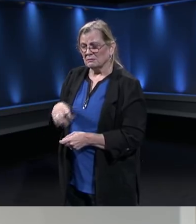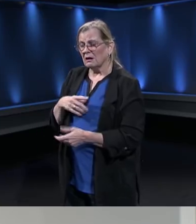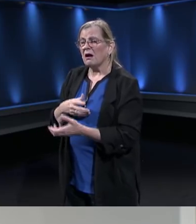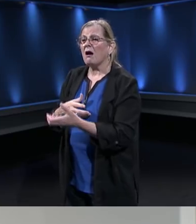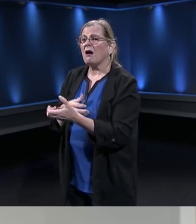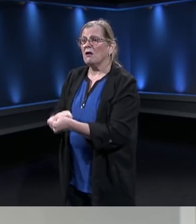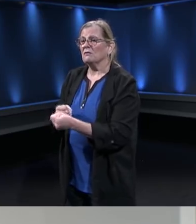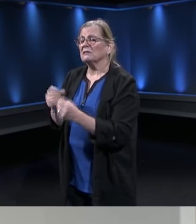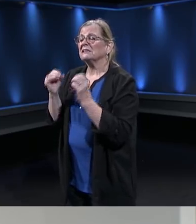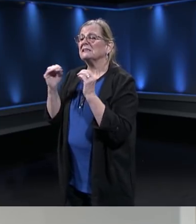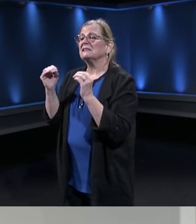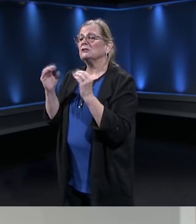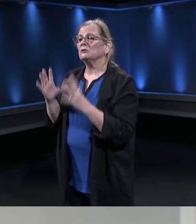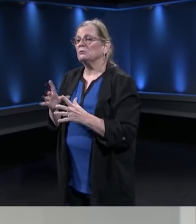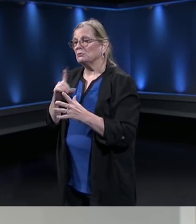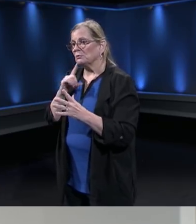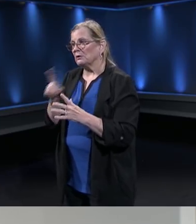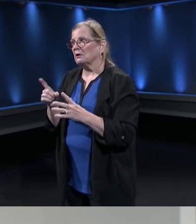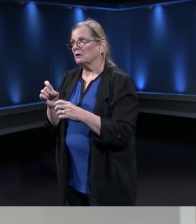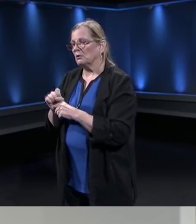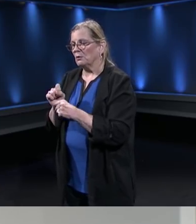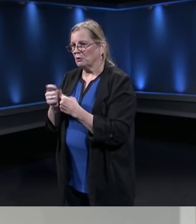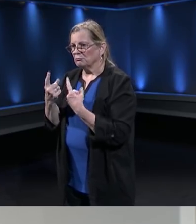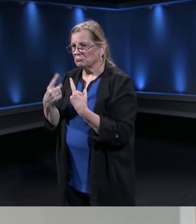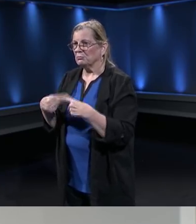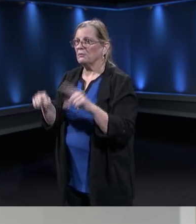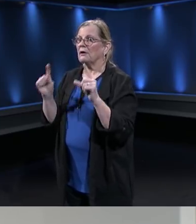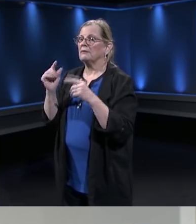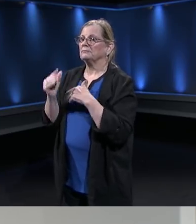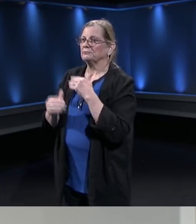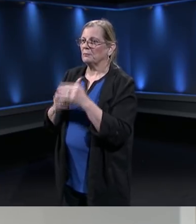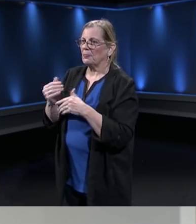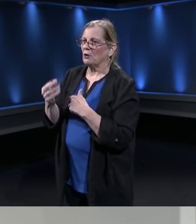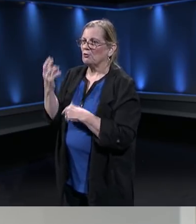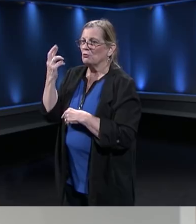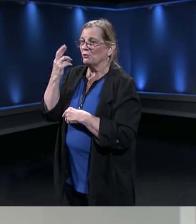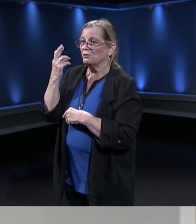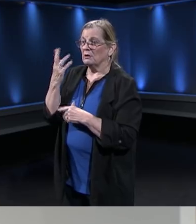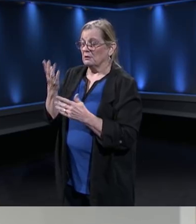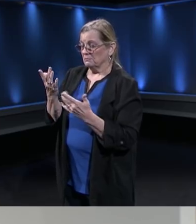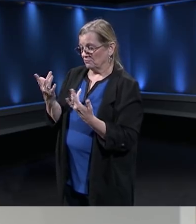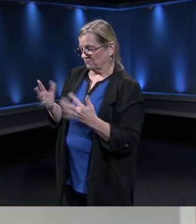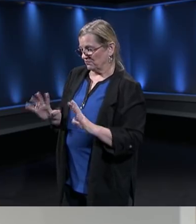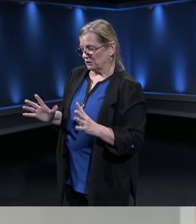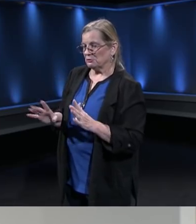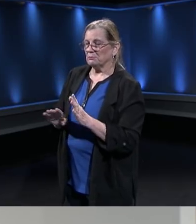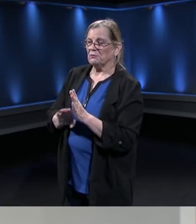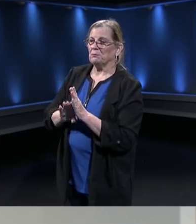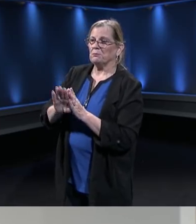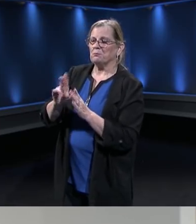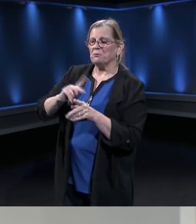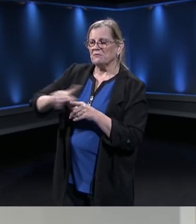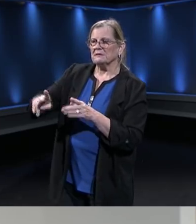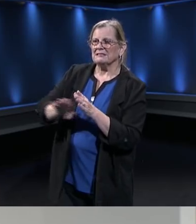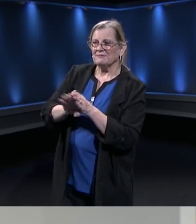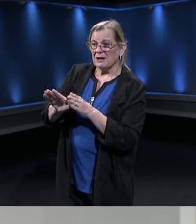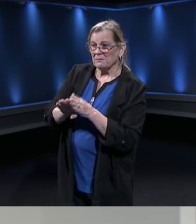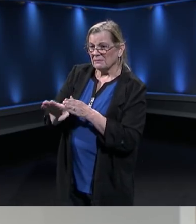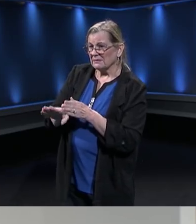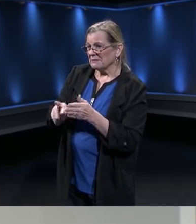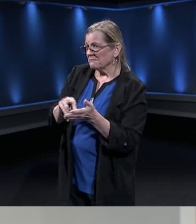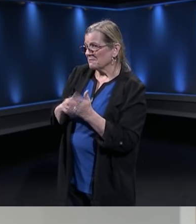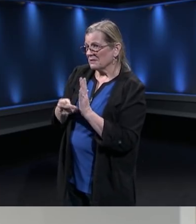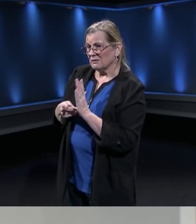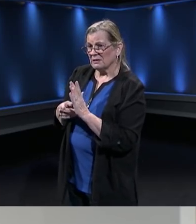work. And one of the things we're doing in professional development right now, just because the time is with the teacher doesn't mean it's all got to be screen